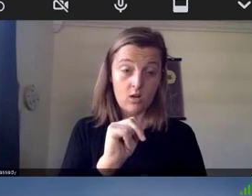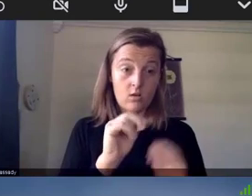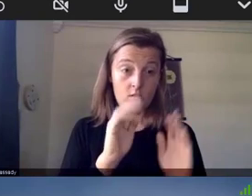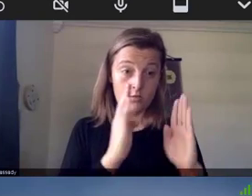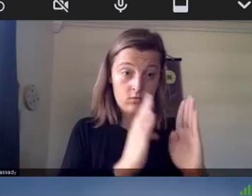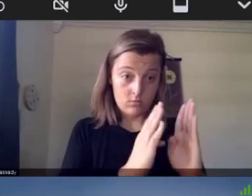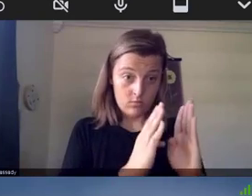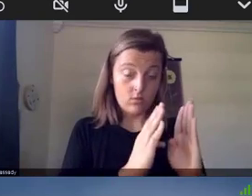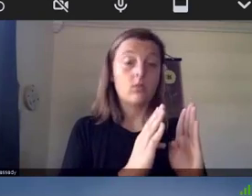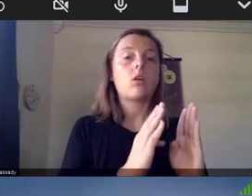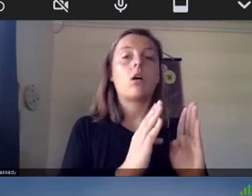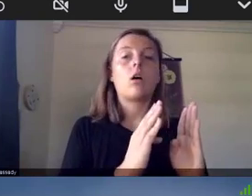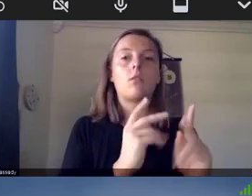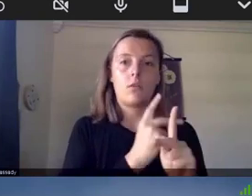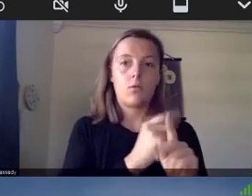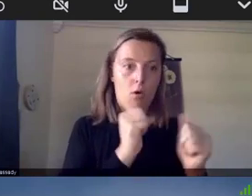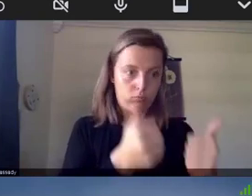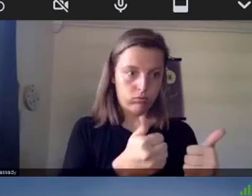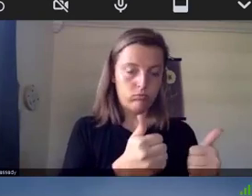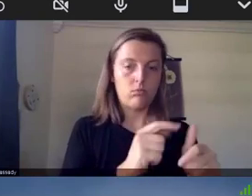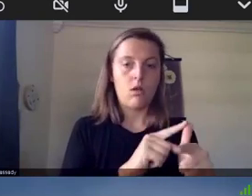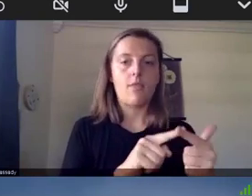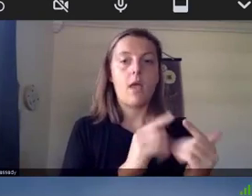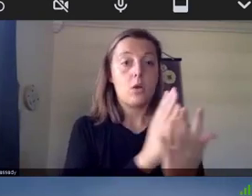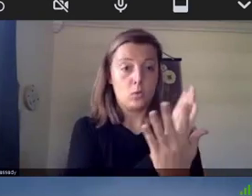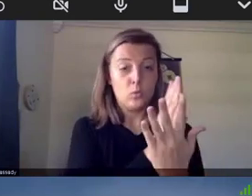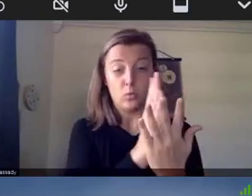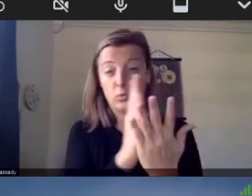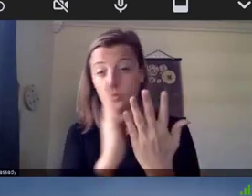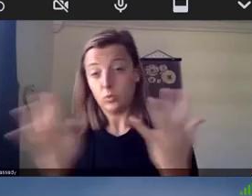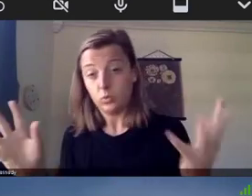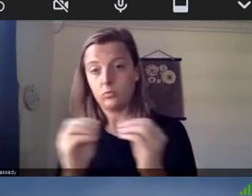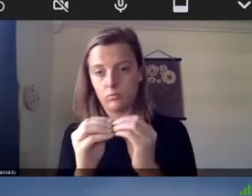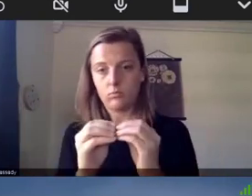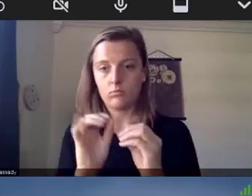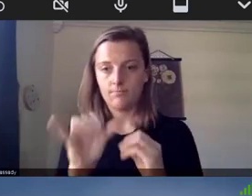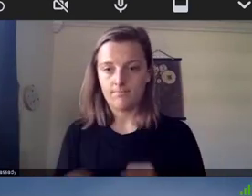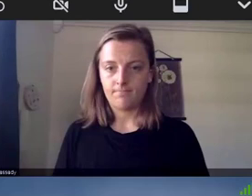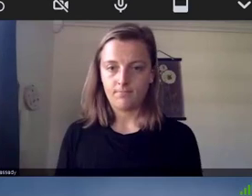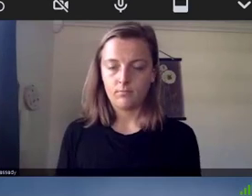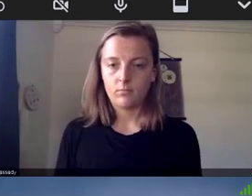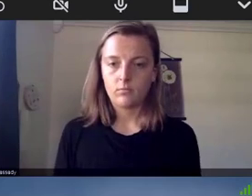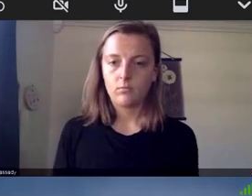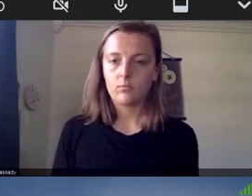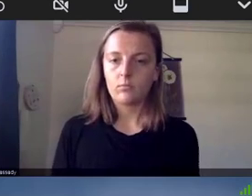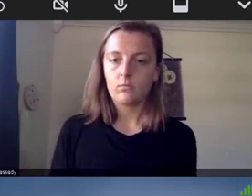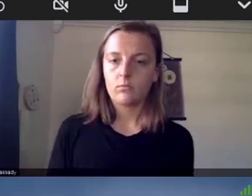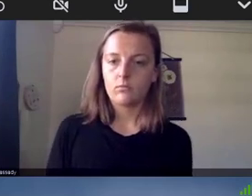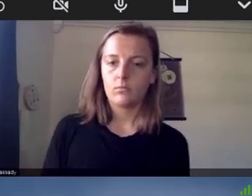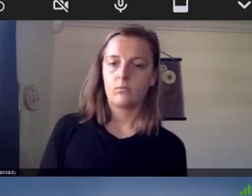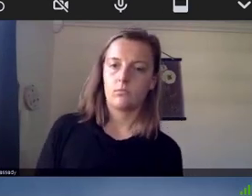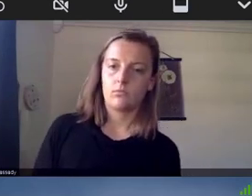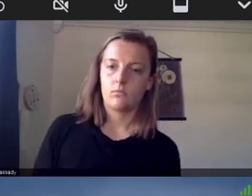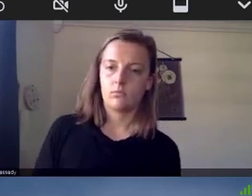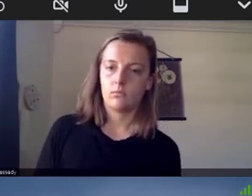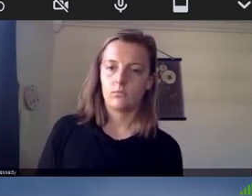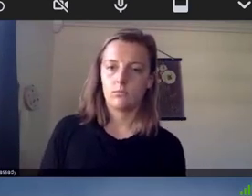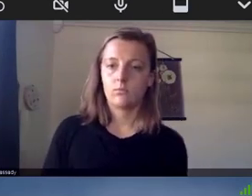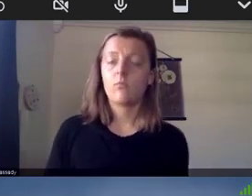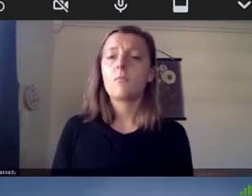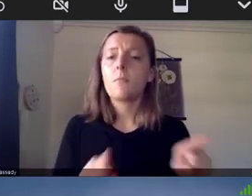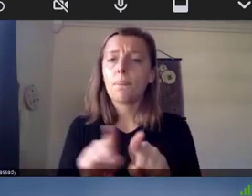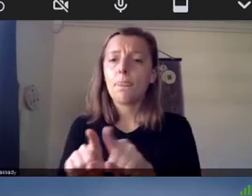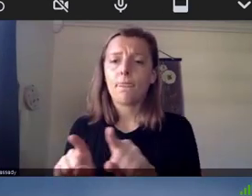When we do this, we have to remember not just to take the resistance of the fins, but